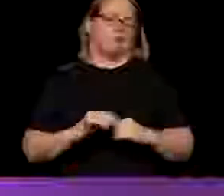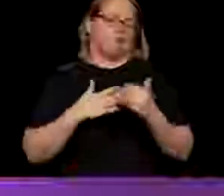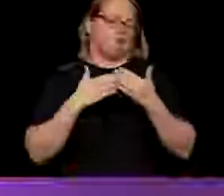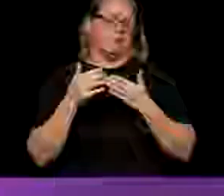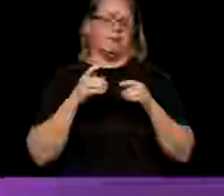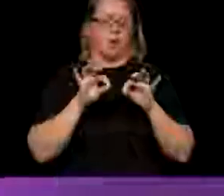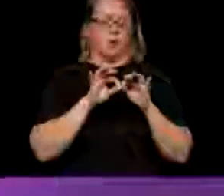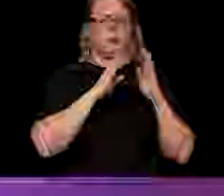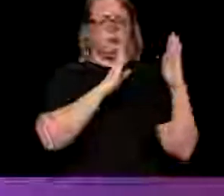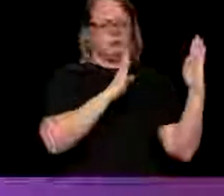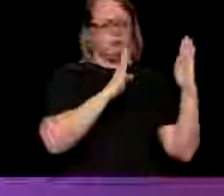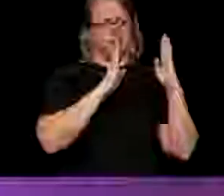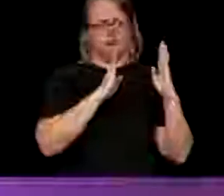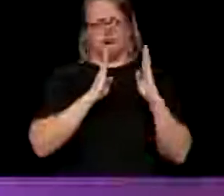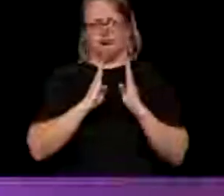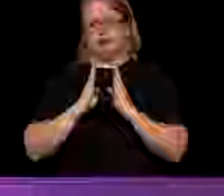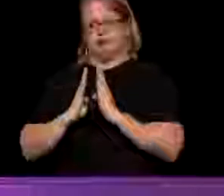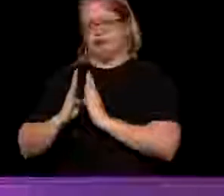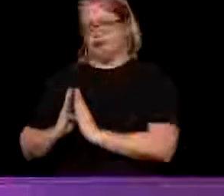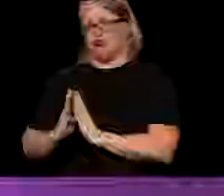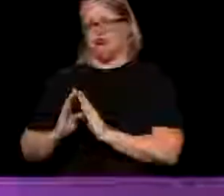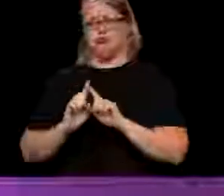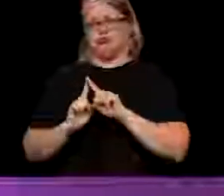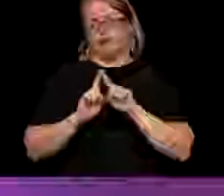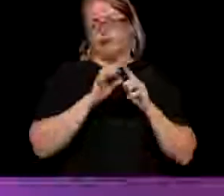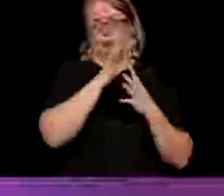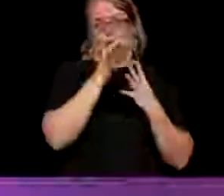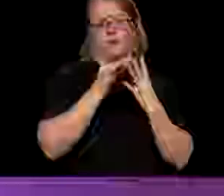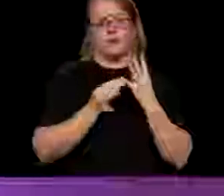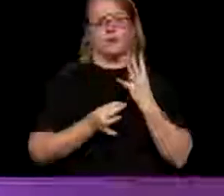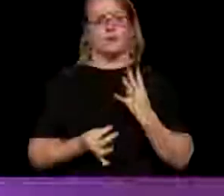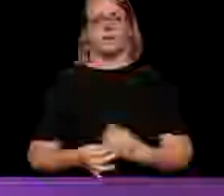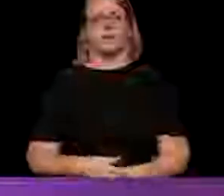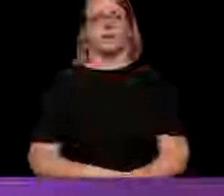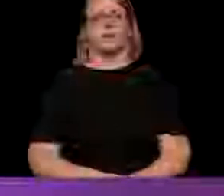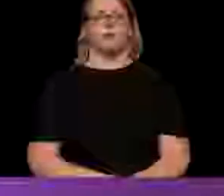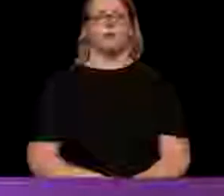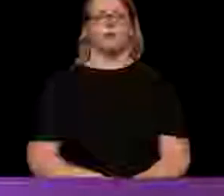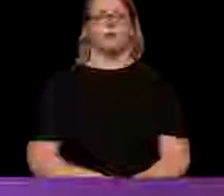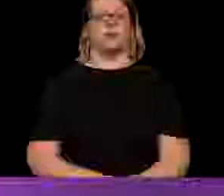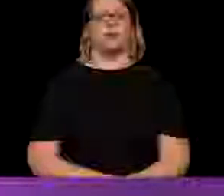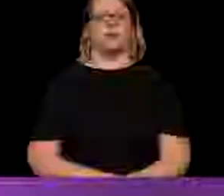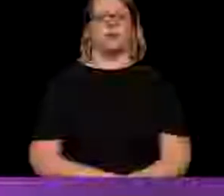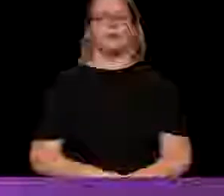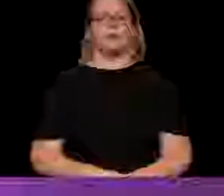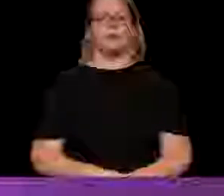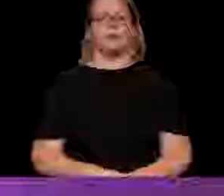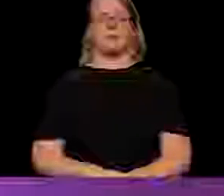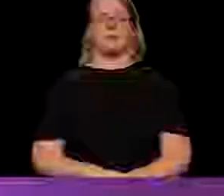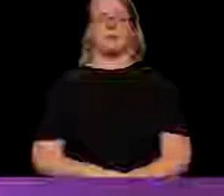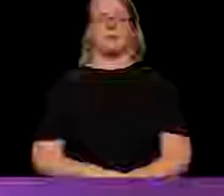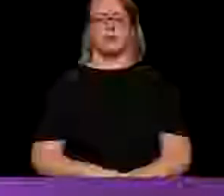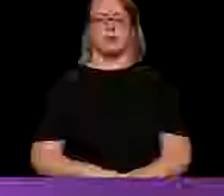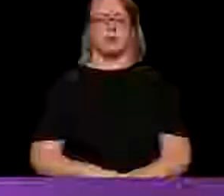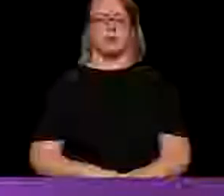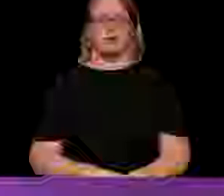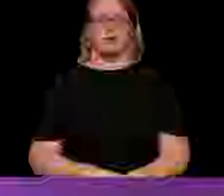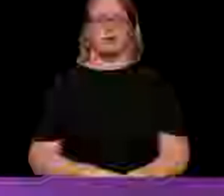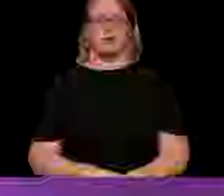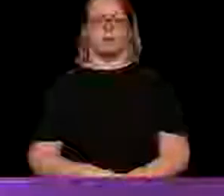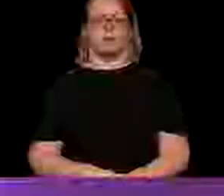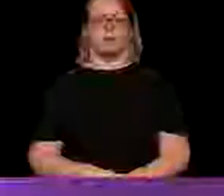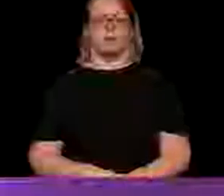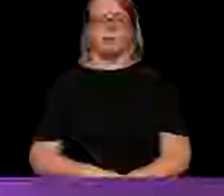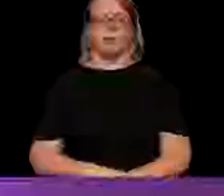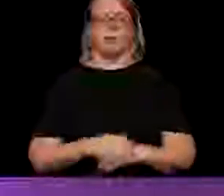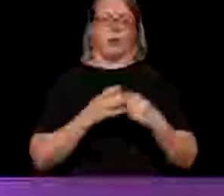brush. Now you can do this painting with less brushes as long as you have a big and a small.